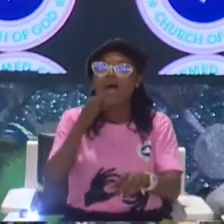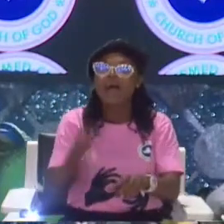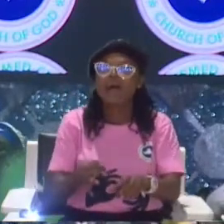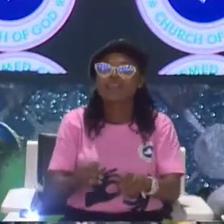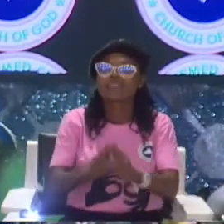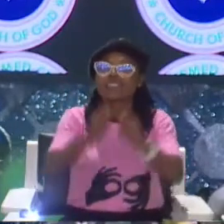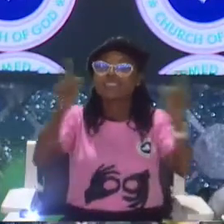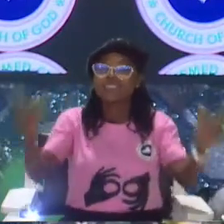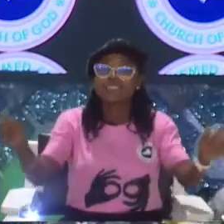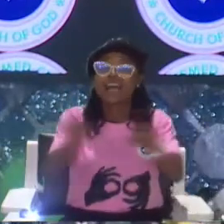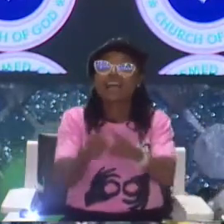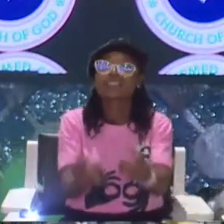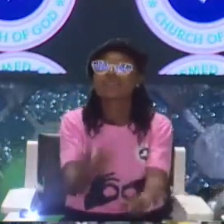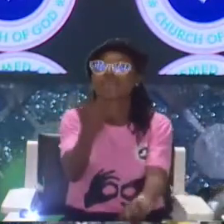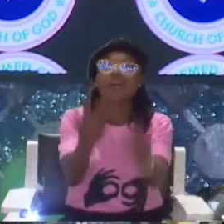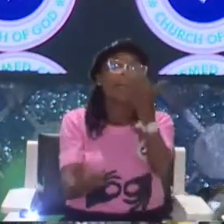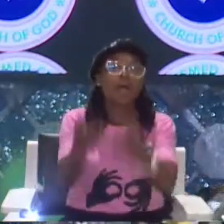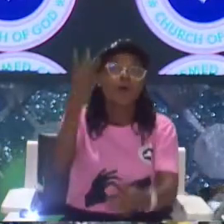was,